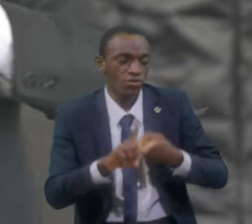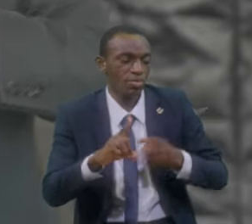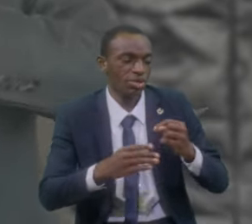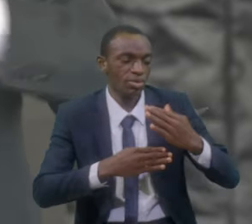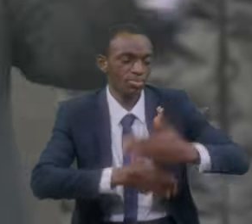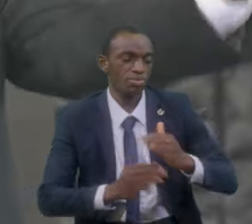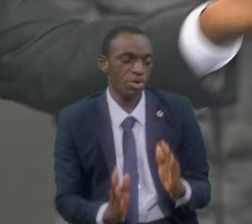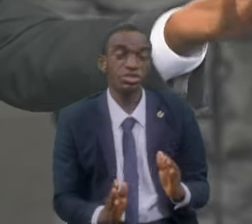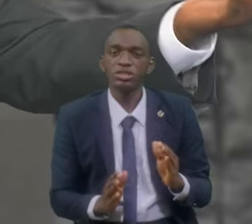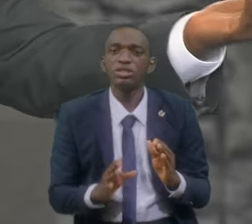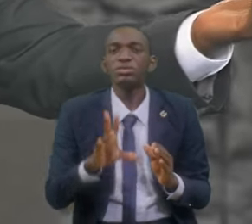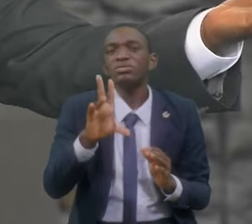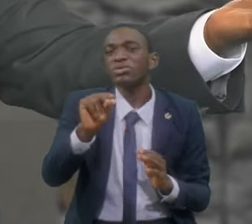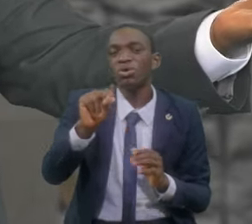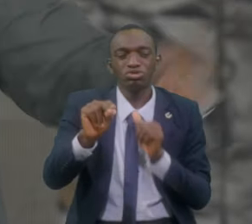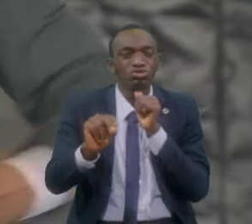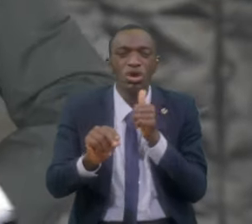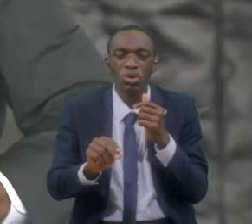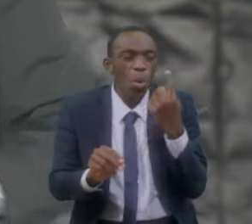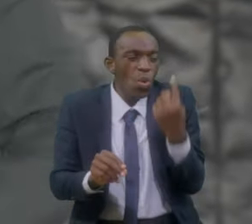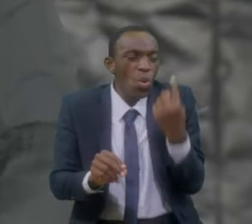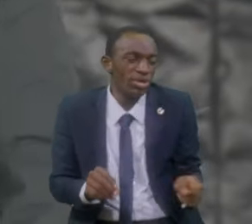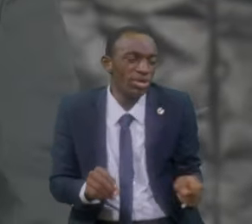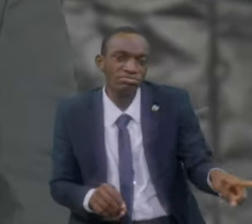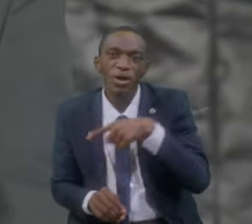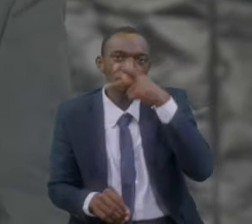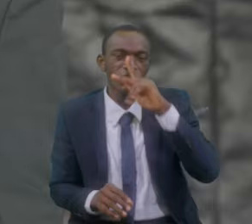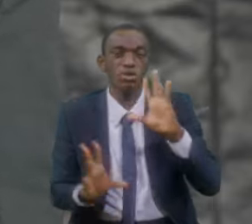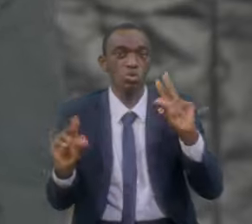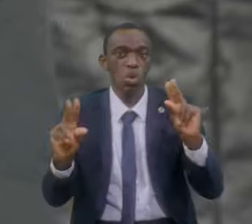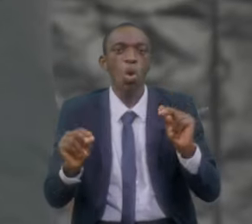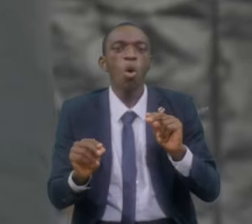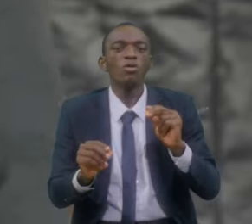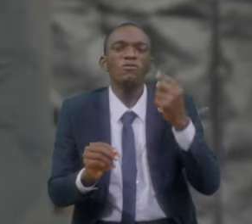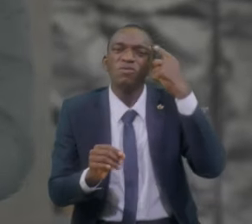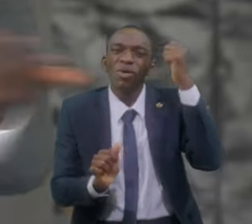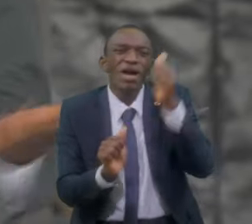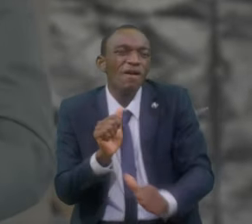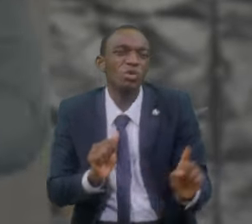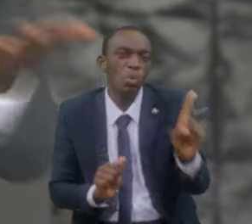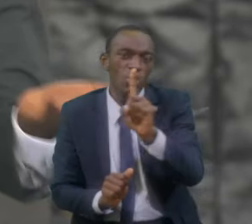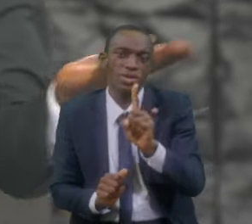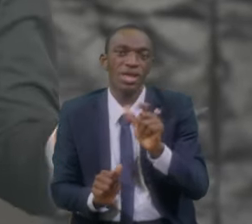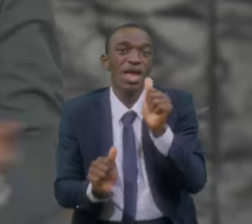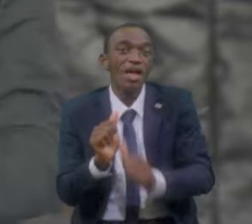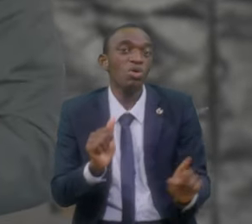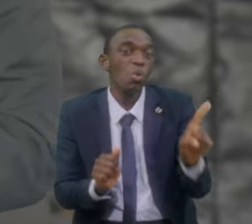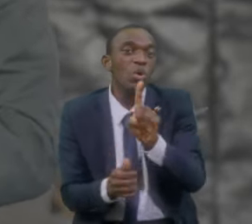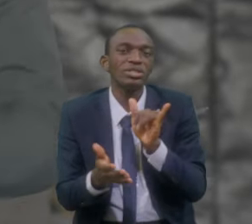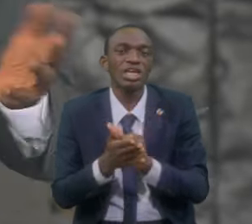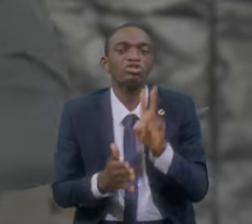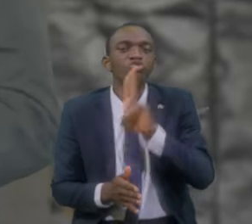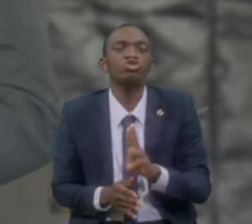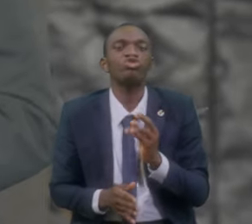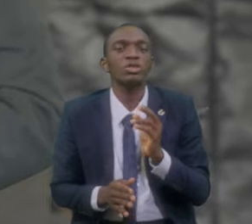confession reaches everyone. Everyone who has misused the tongue, everyone that has gone the